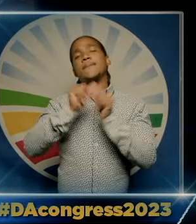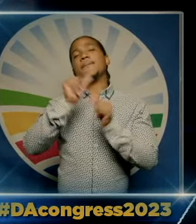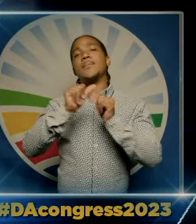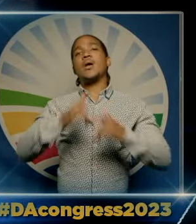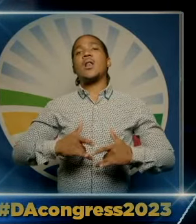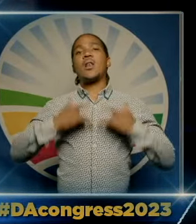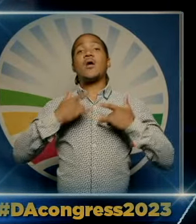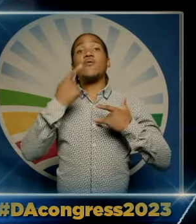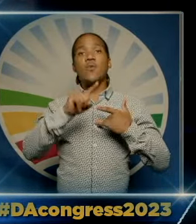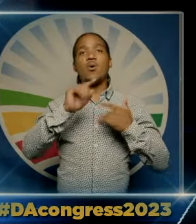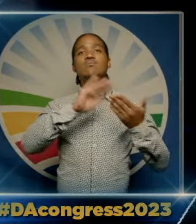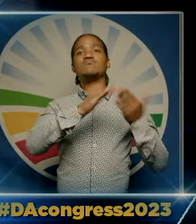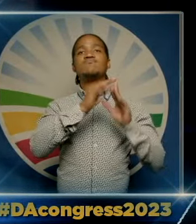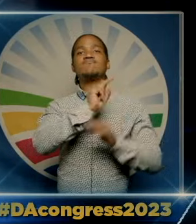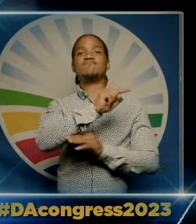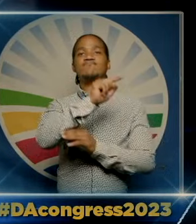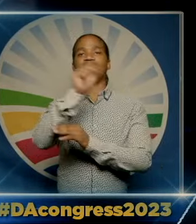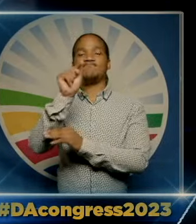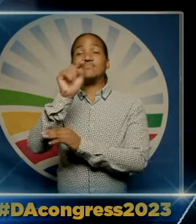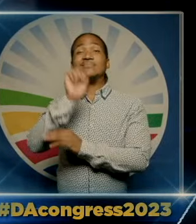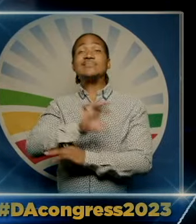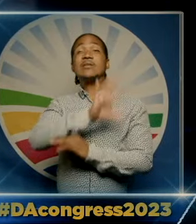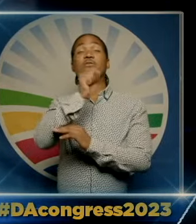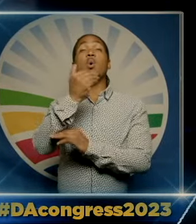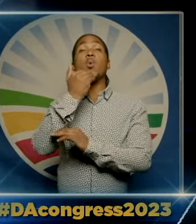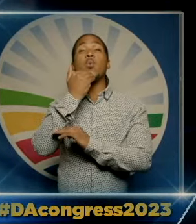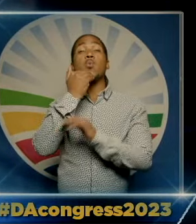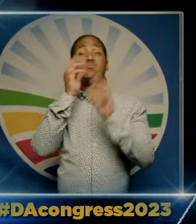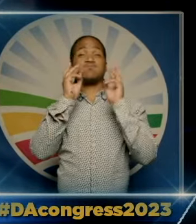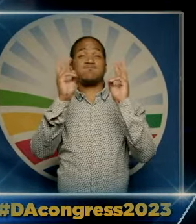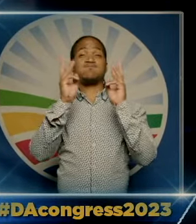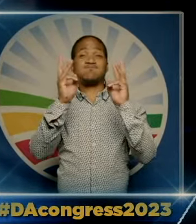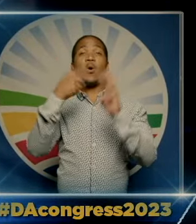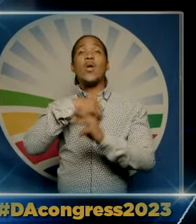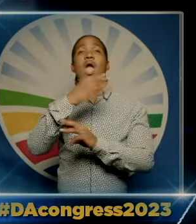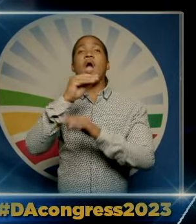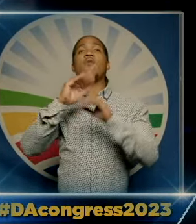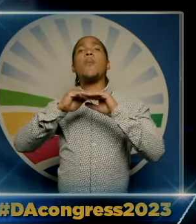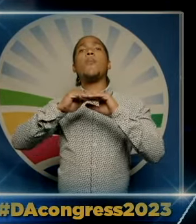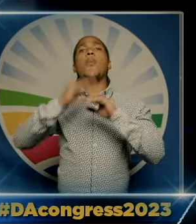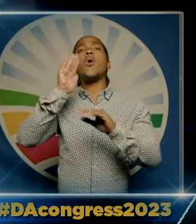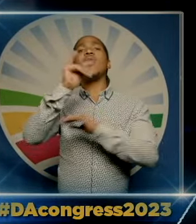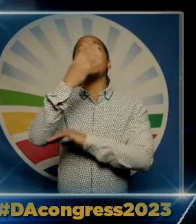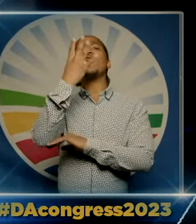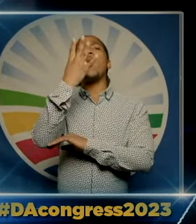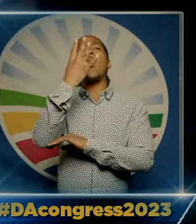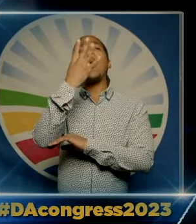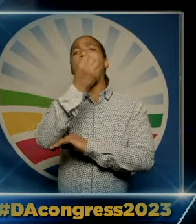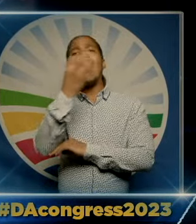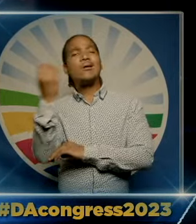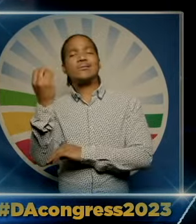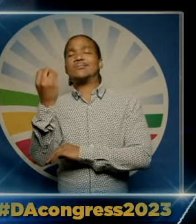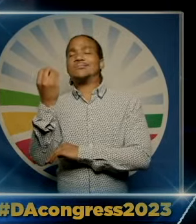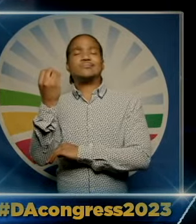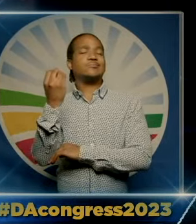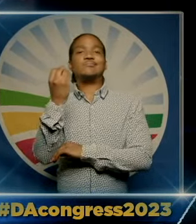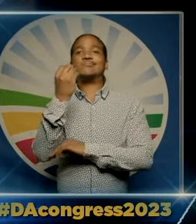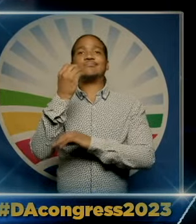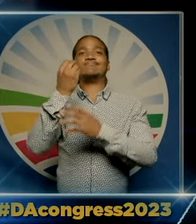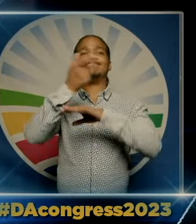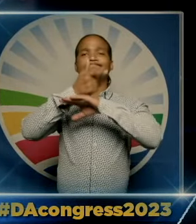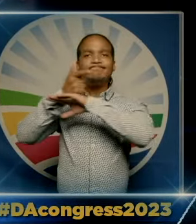Today, I call on all South Africans, those who are watching. We have more than 400 journalists, people from across the